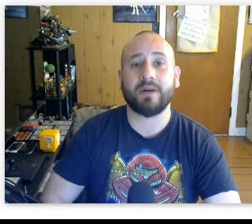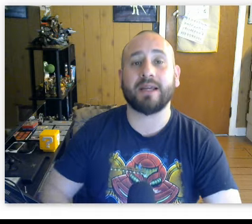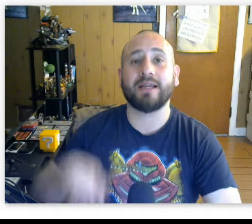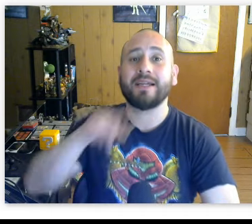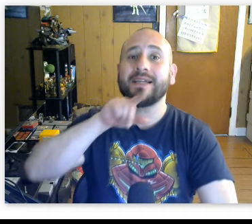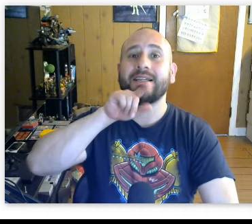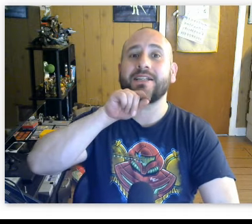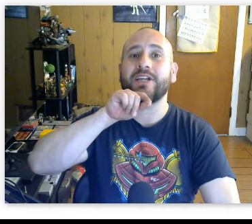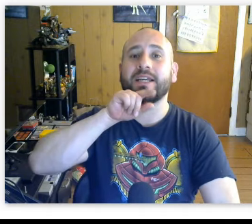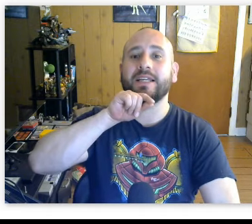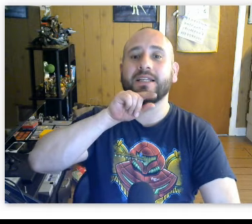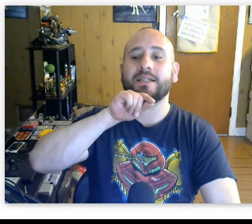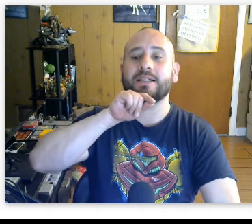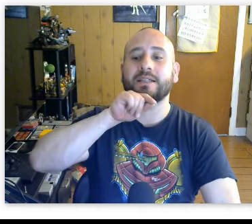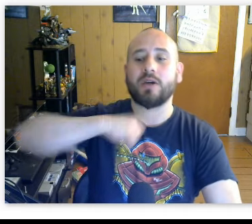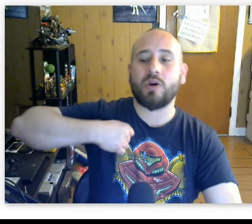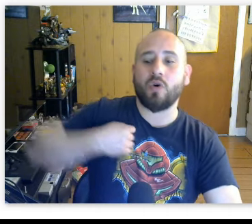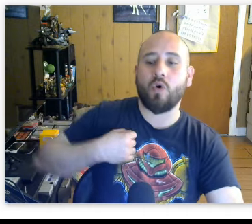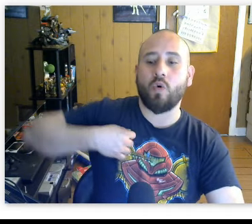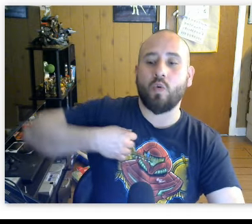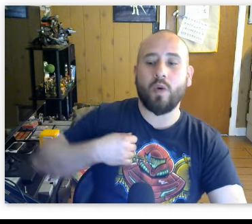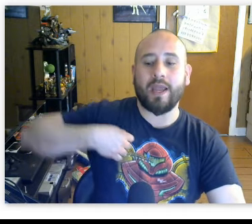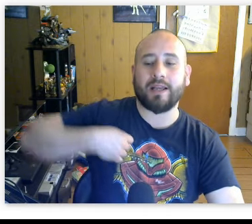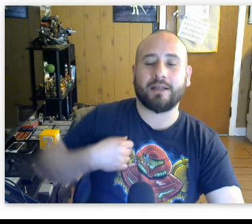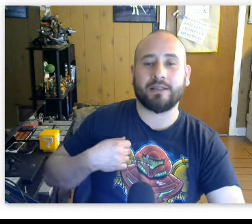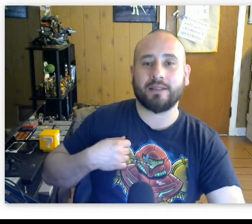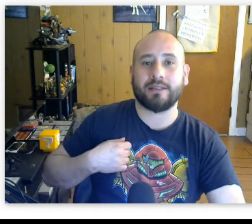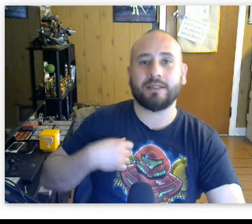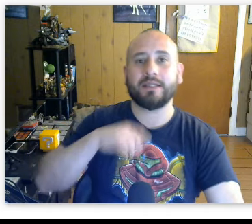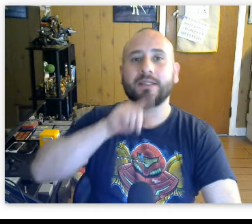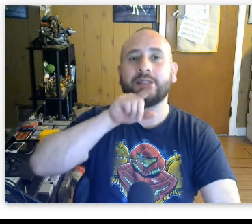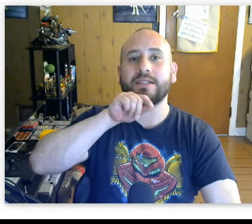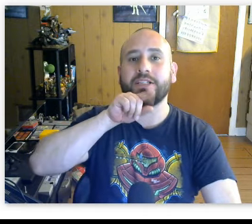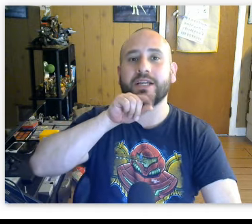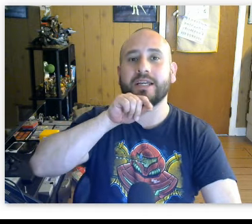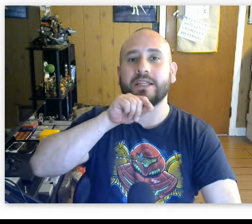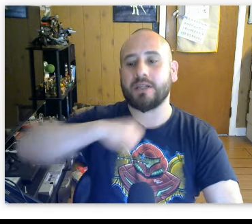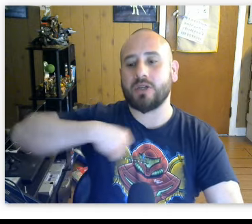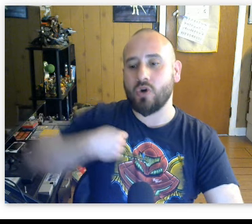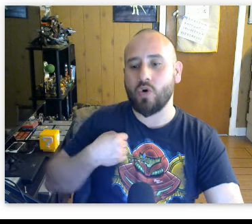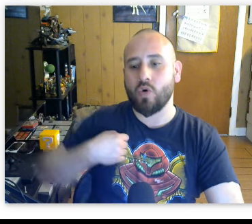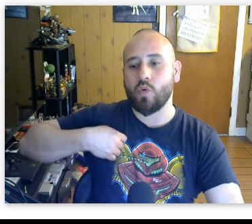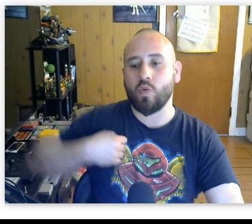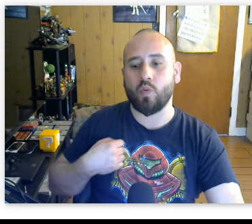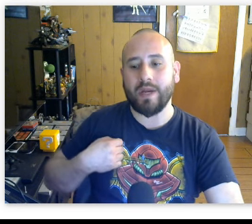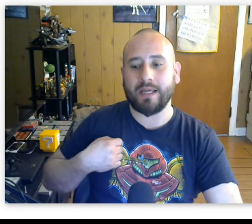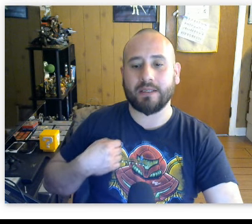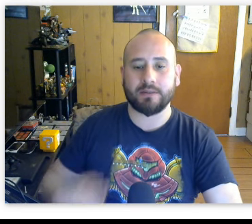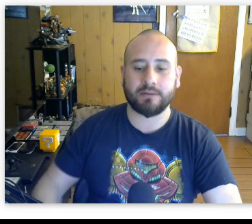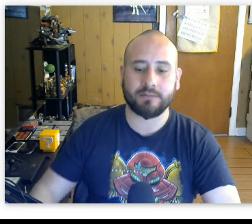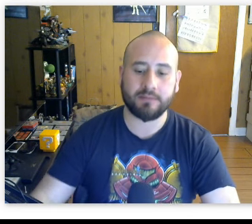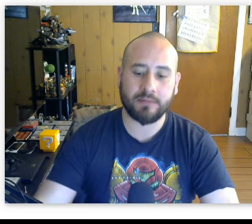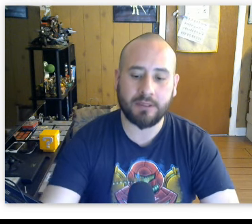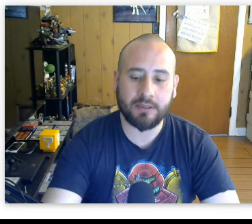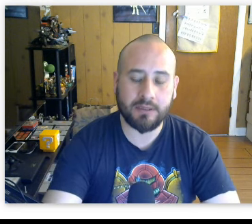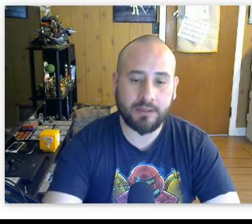Chicken wing. Chicken wing. Chicken wing.